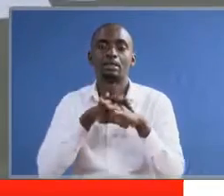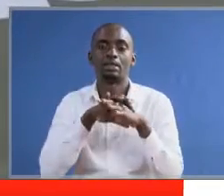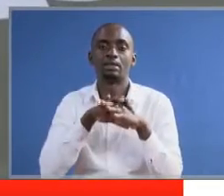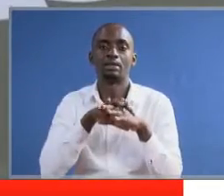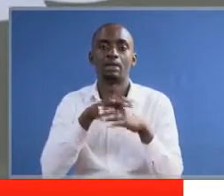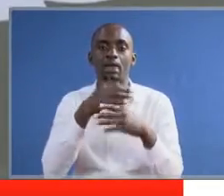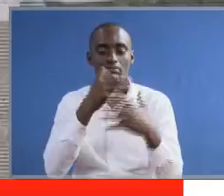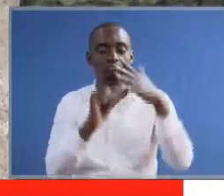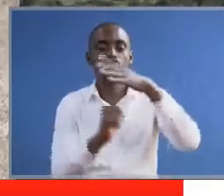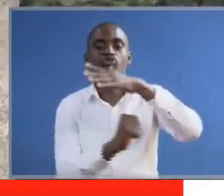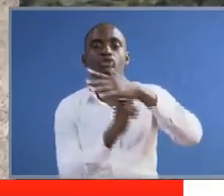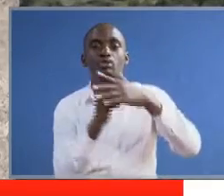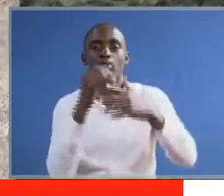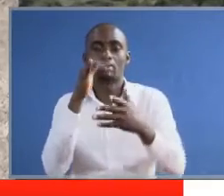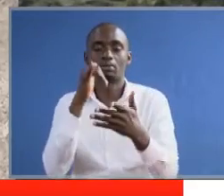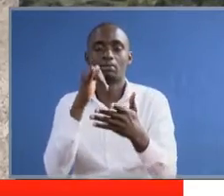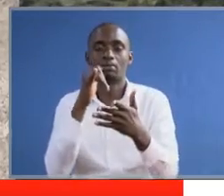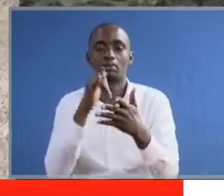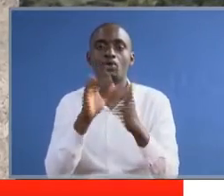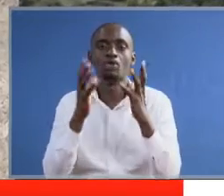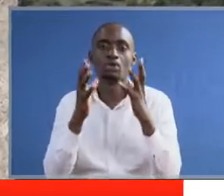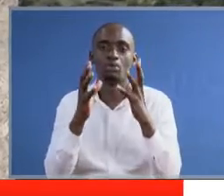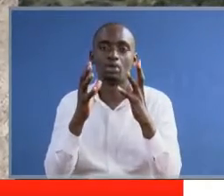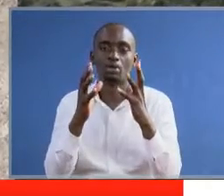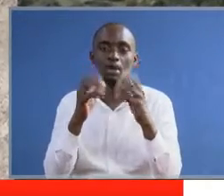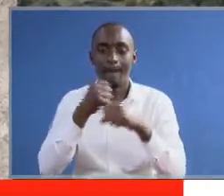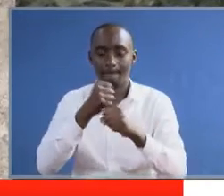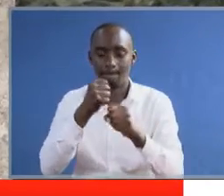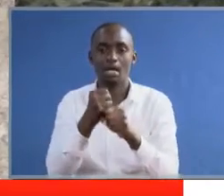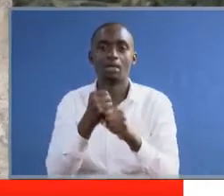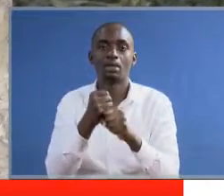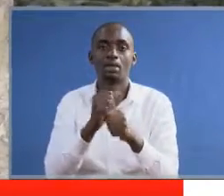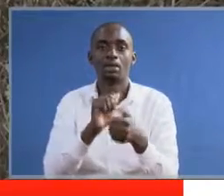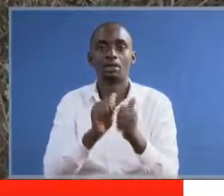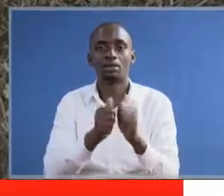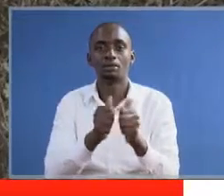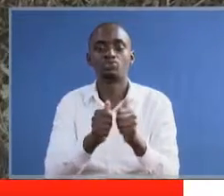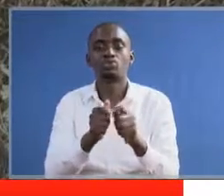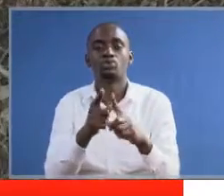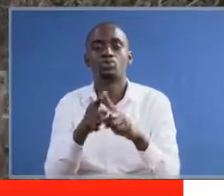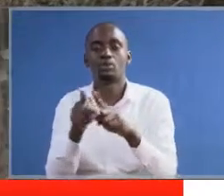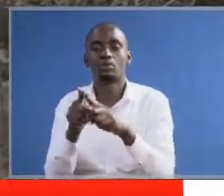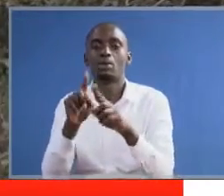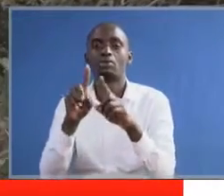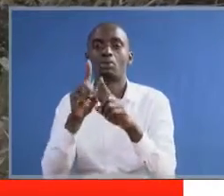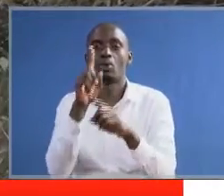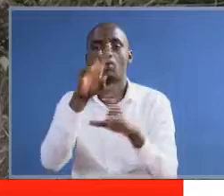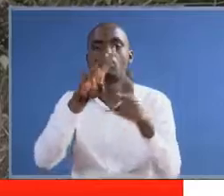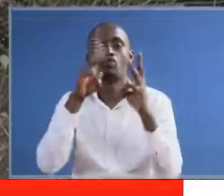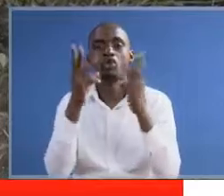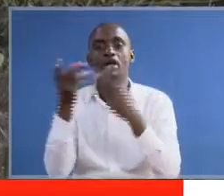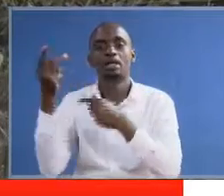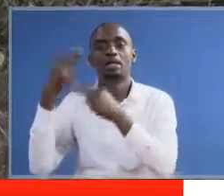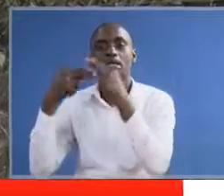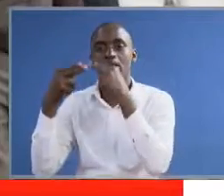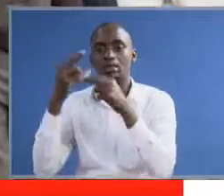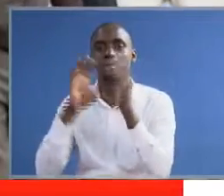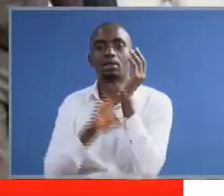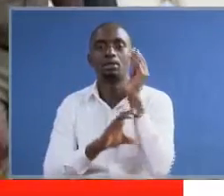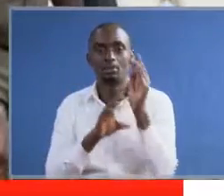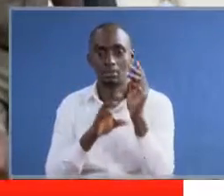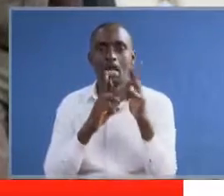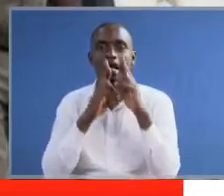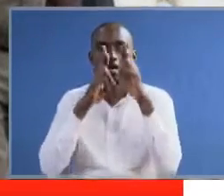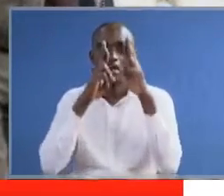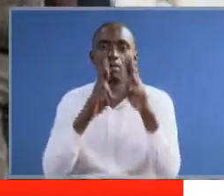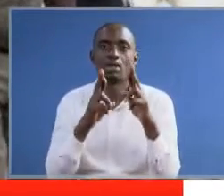strategic framework that will ceremoniously make Kenya a spot as one of the world historic countries. His remarks